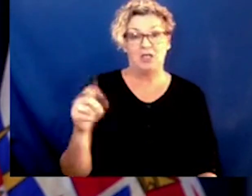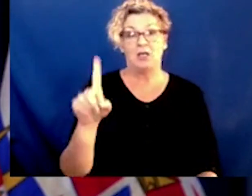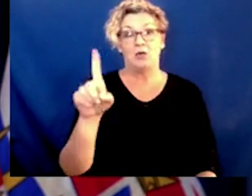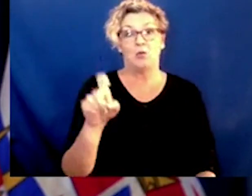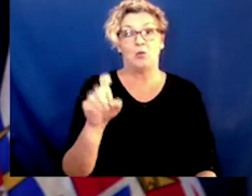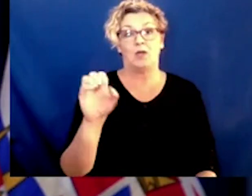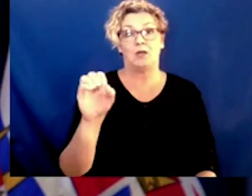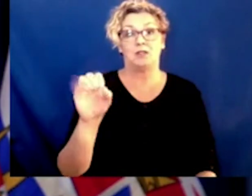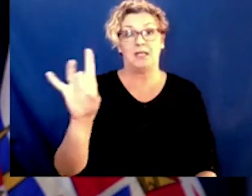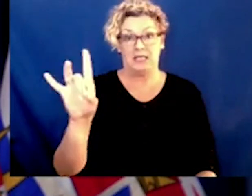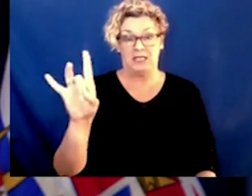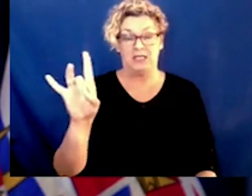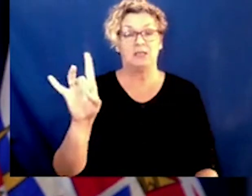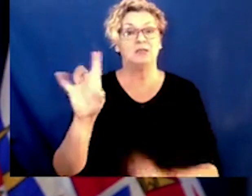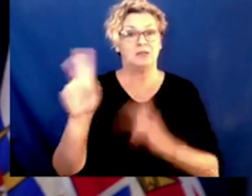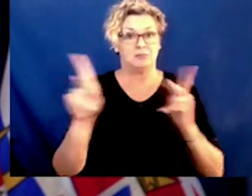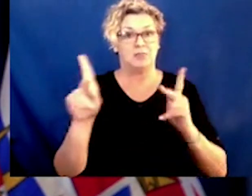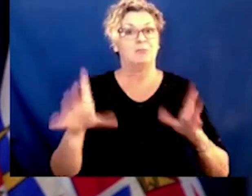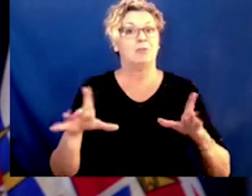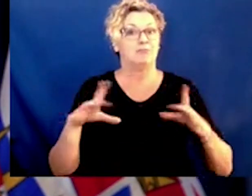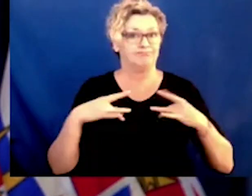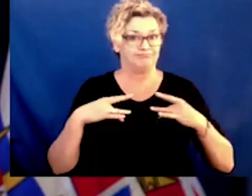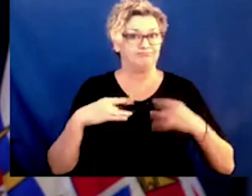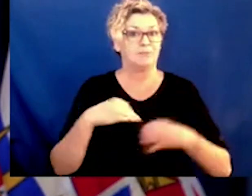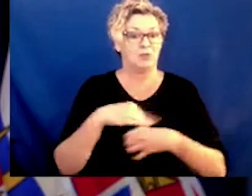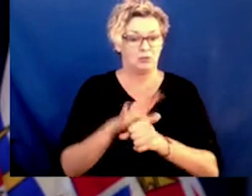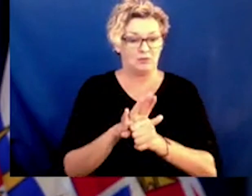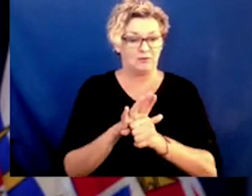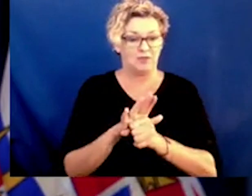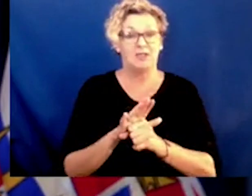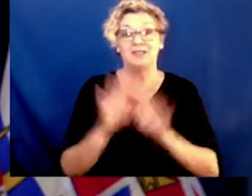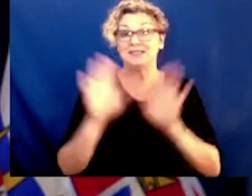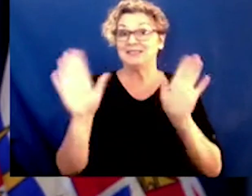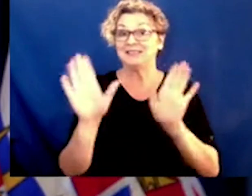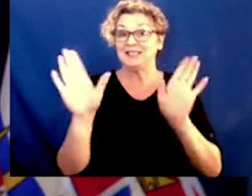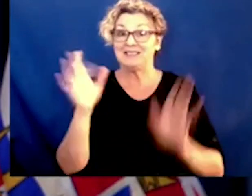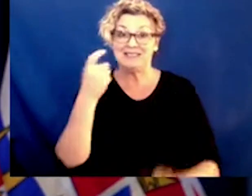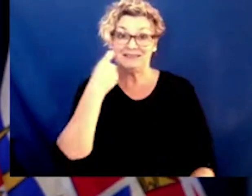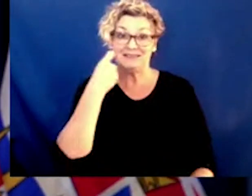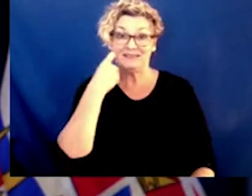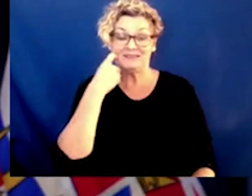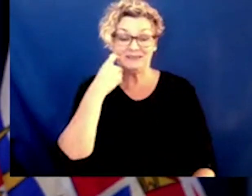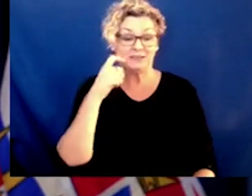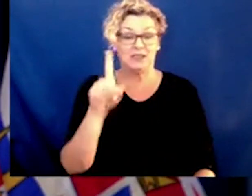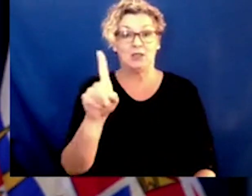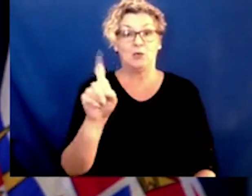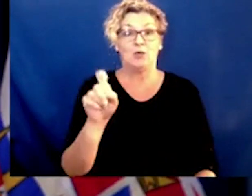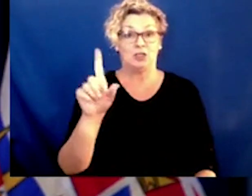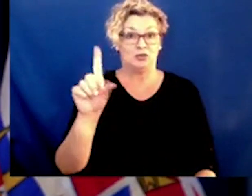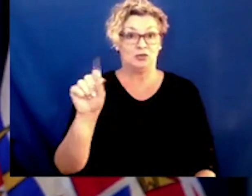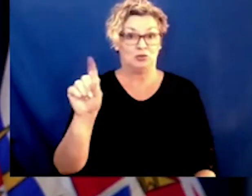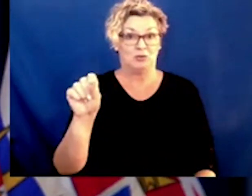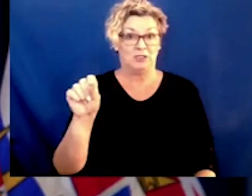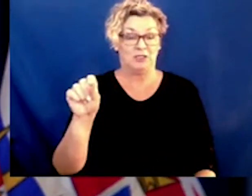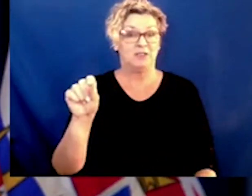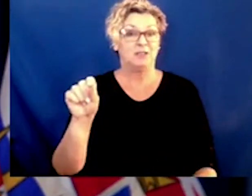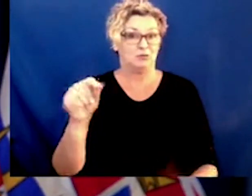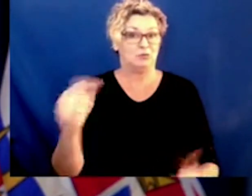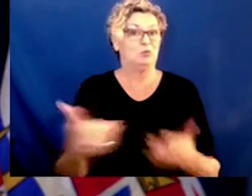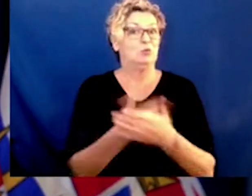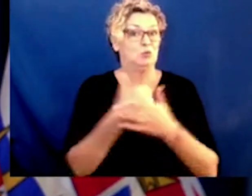data on COVID-19 in British Columbia. So as we are on Monday, we have 3 reporting periods